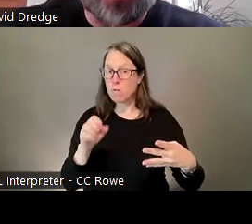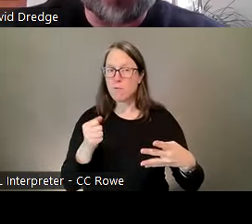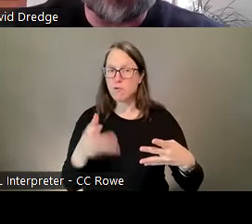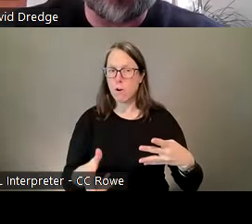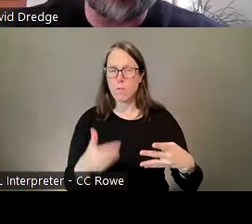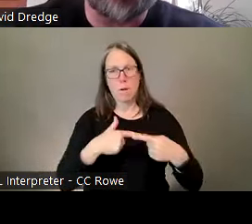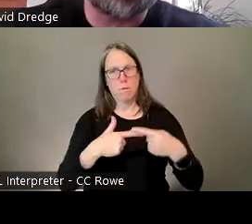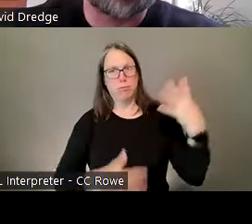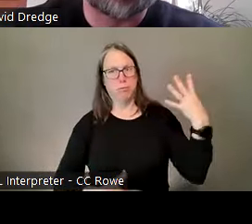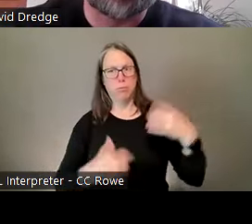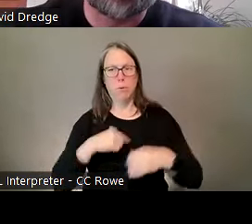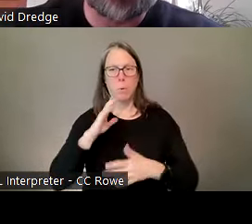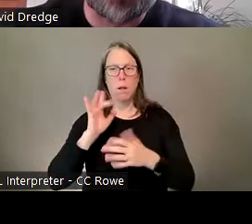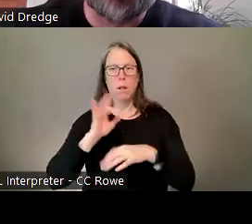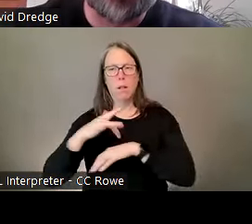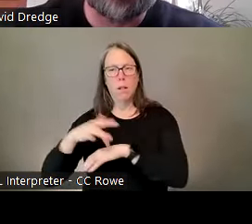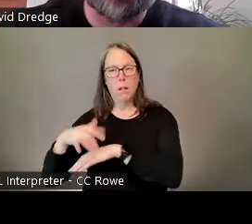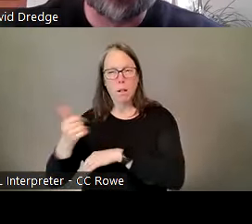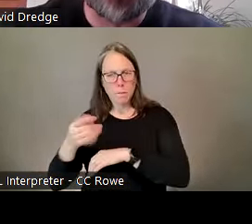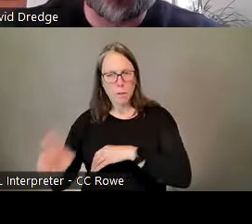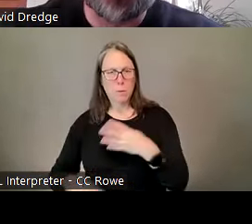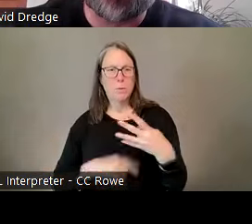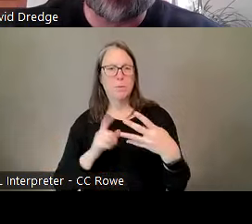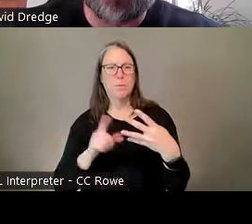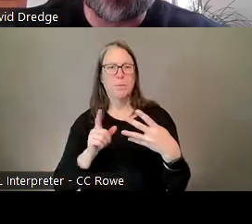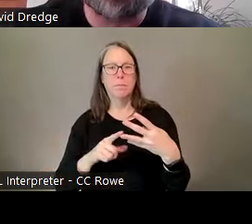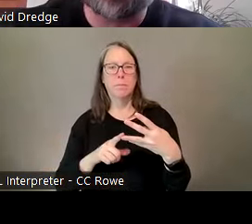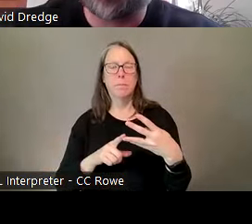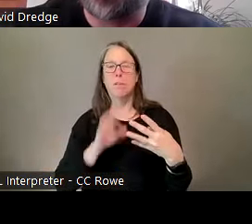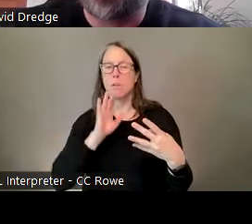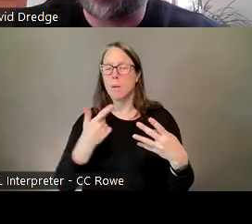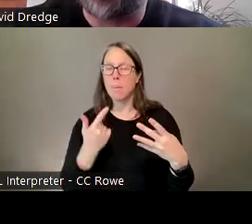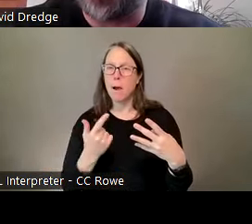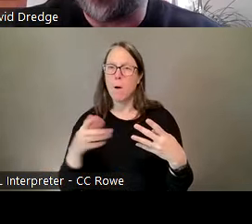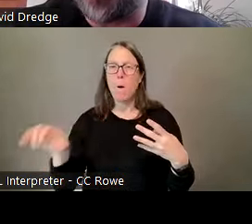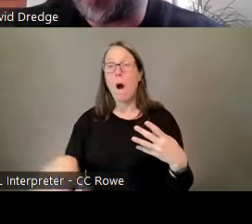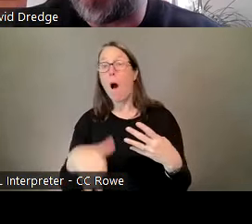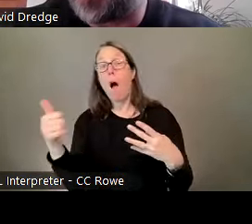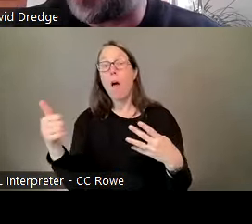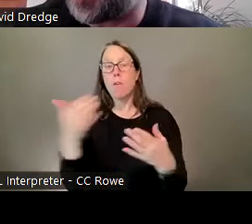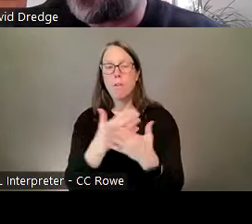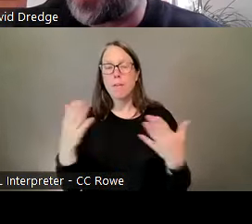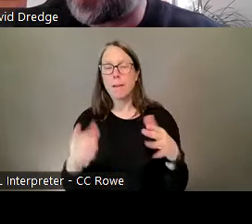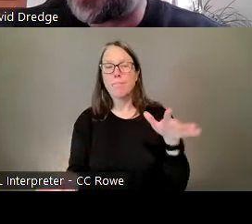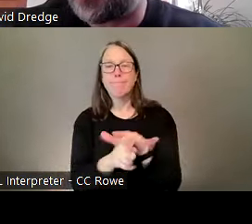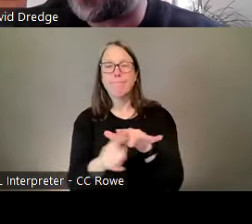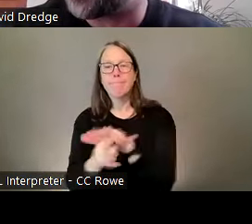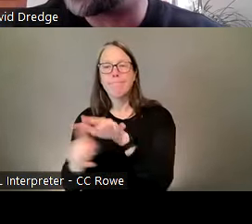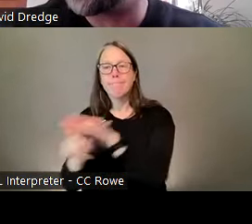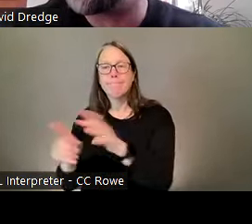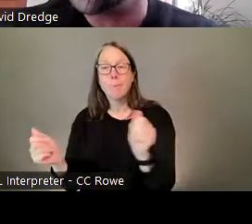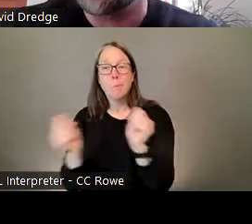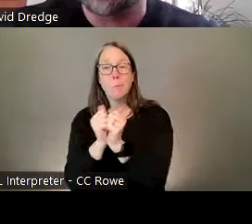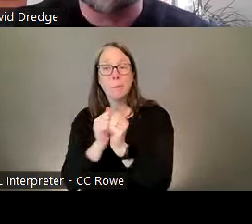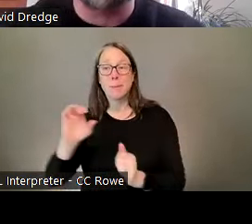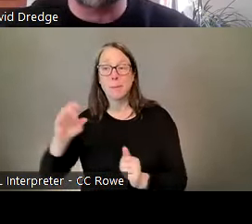we'll highlight a few. And then we'll talk a bit about what other things sometimes come with cerebral